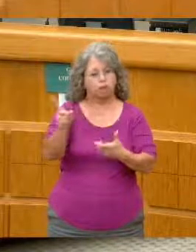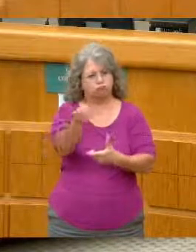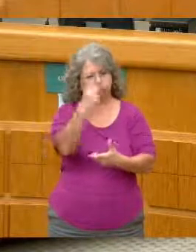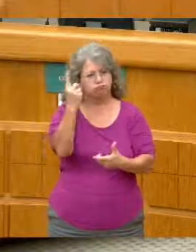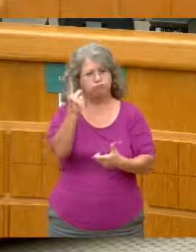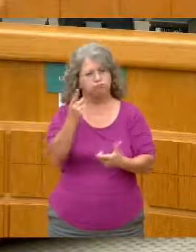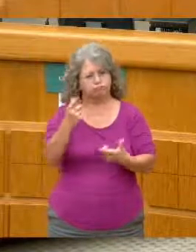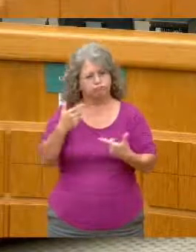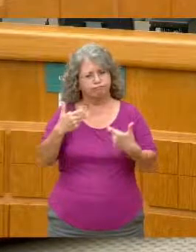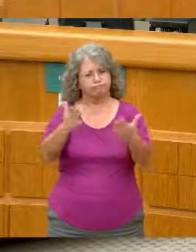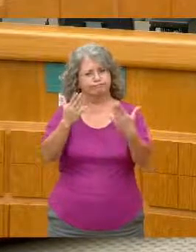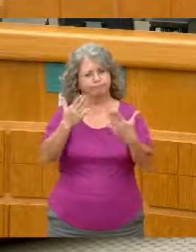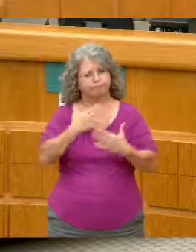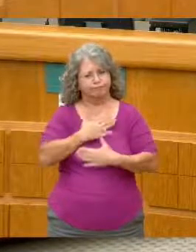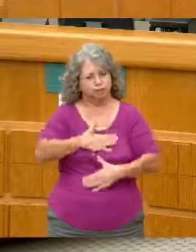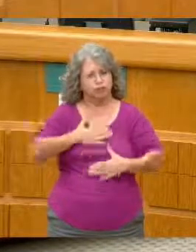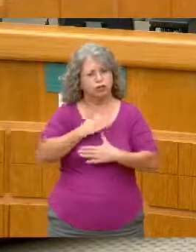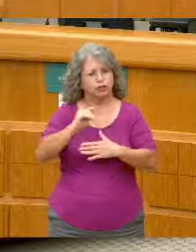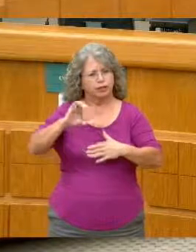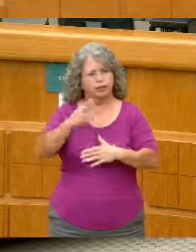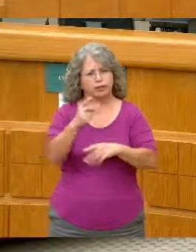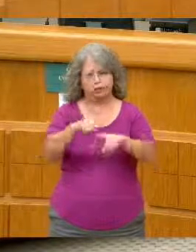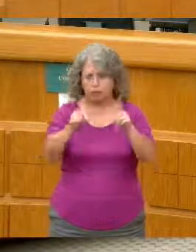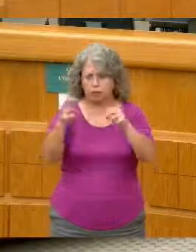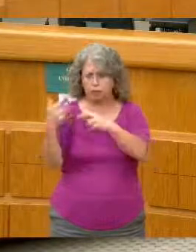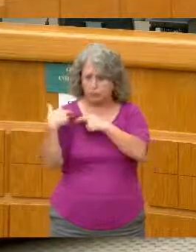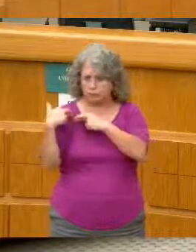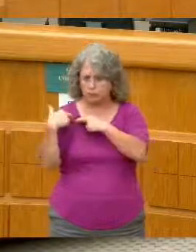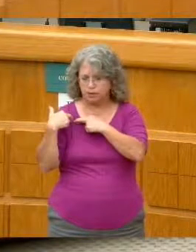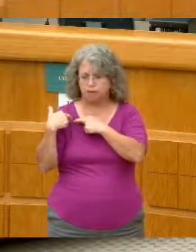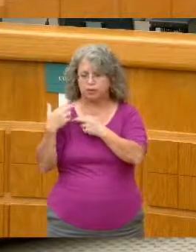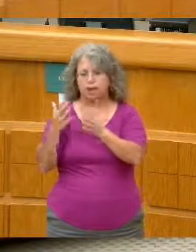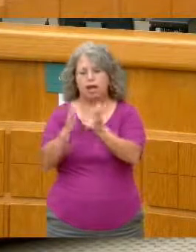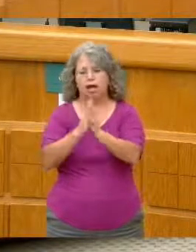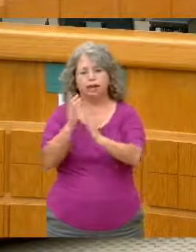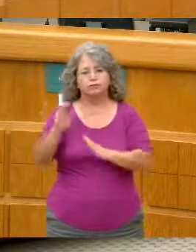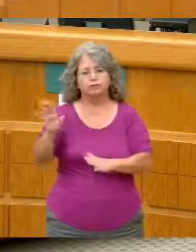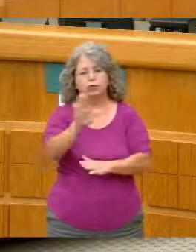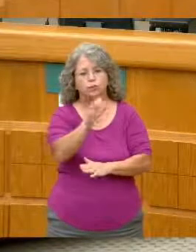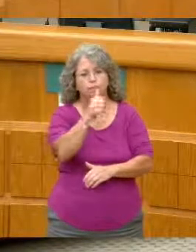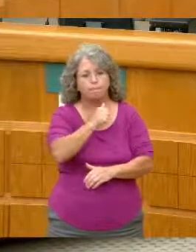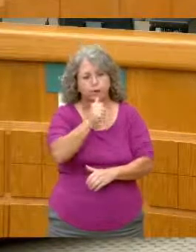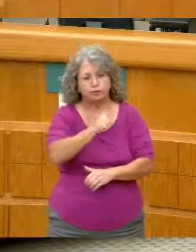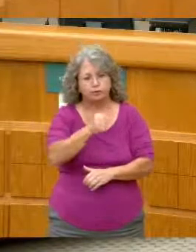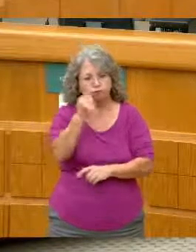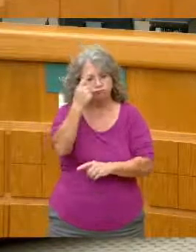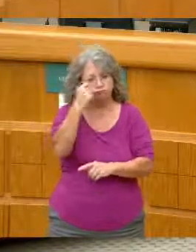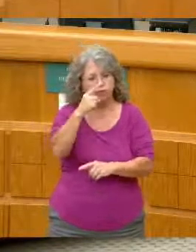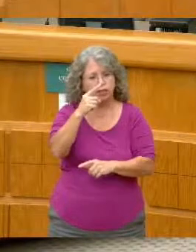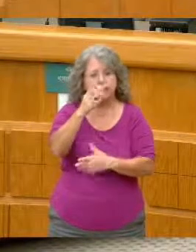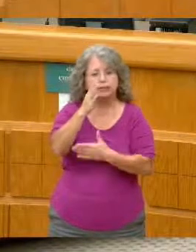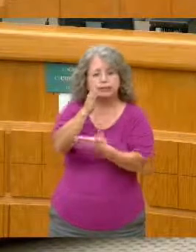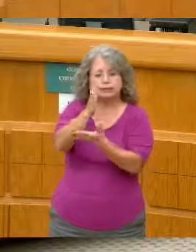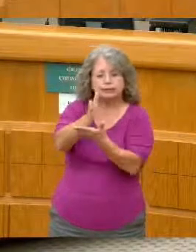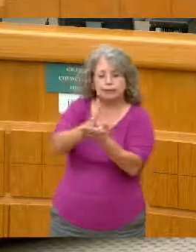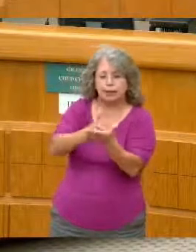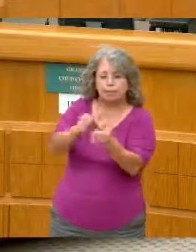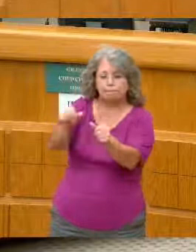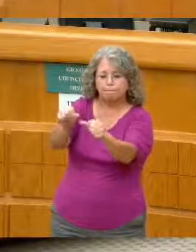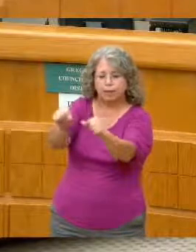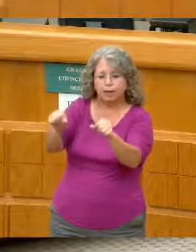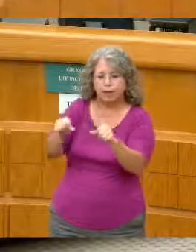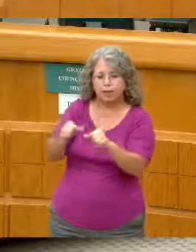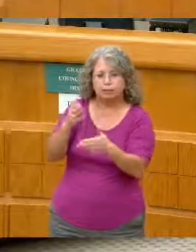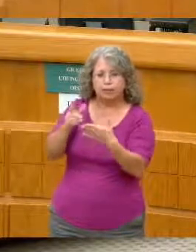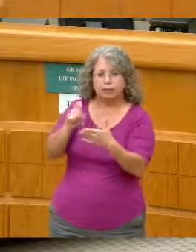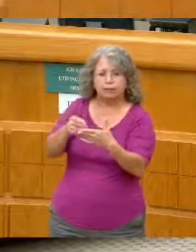County beaches. And I want people to enjoy the beach responsibly. And of course, I'm asking for your patience and understanding when sections of the